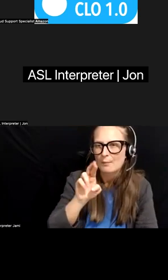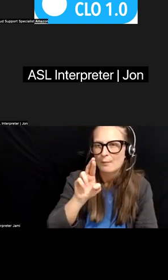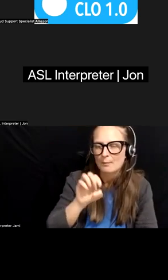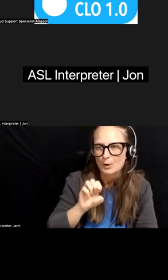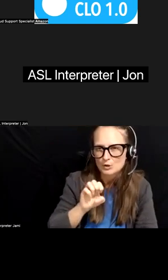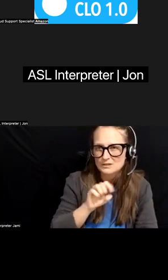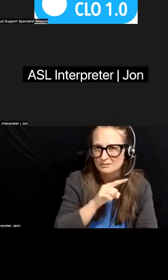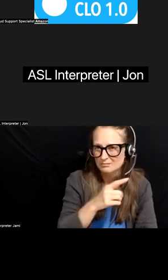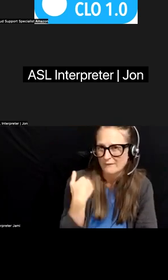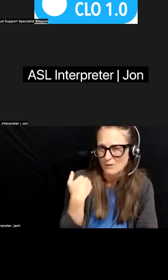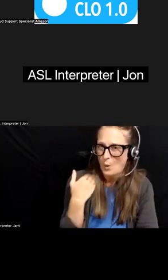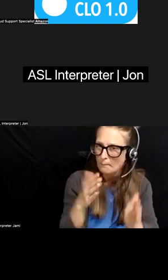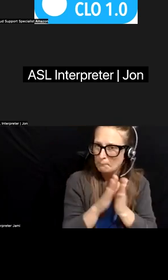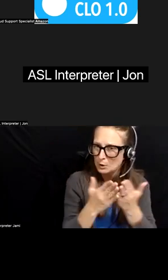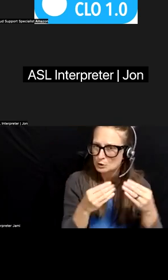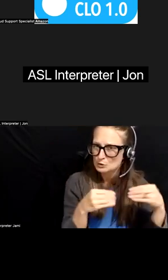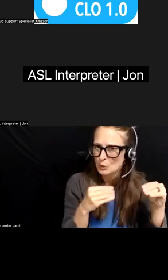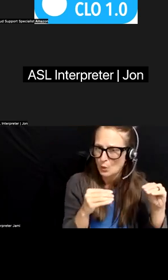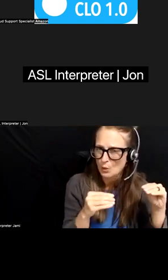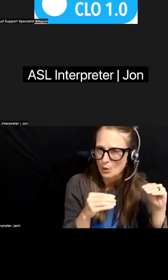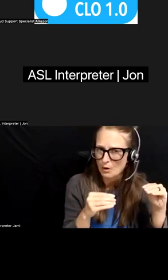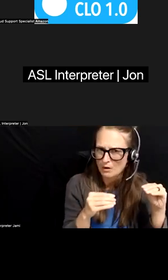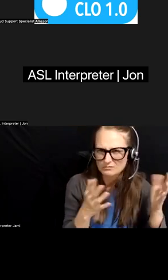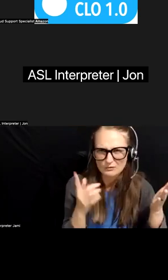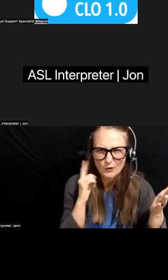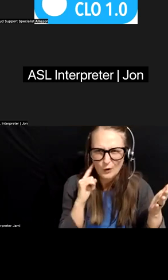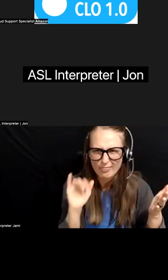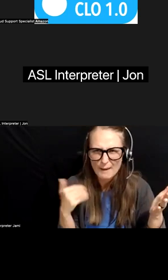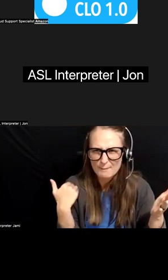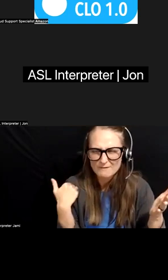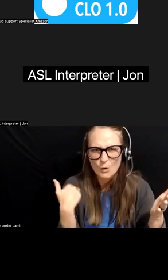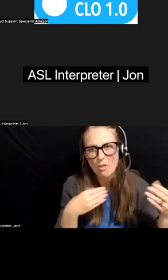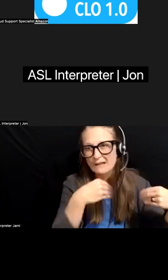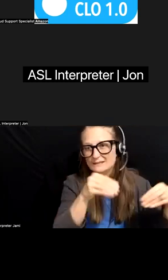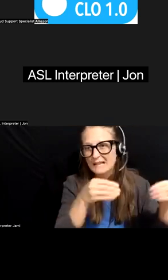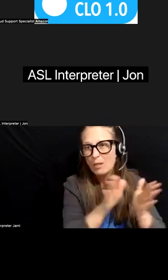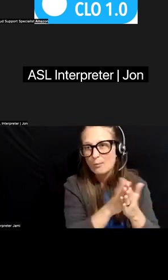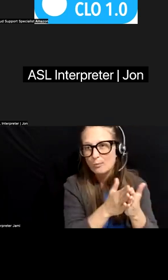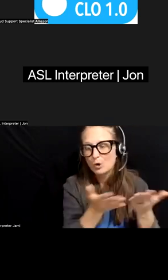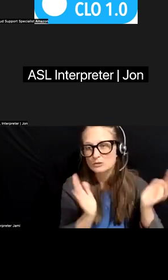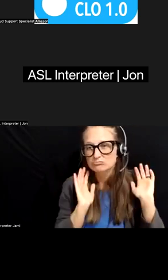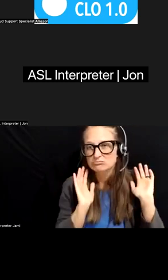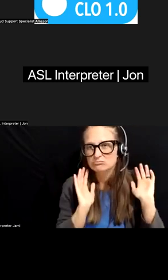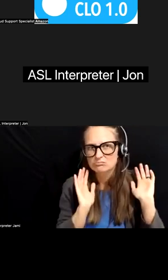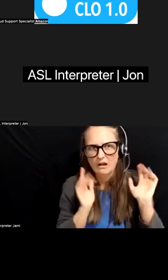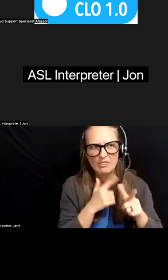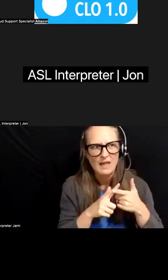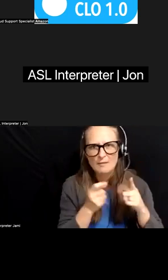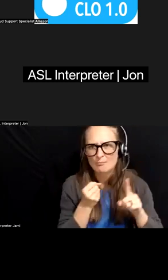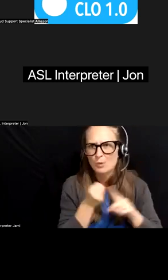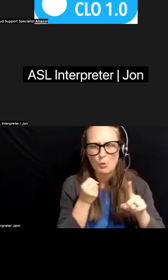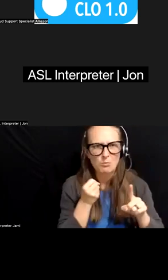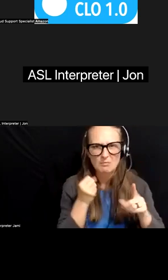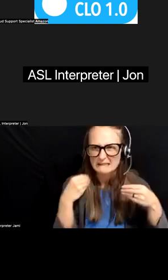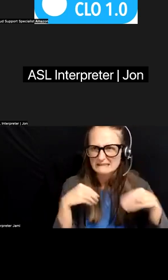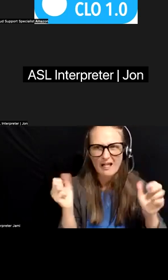a bookstore, and everybody probably heard of that. They were selling just books, and all of a sudden they were selling everything. And they were